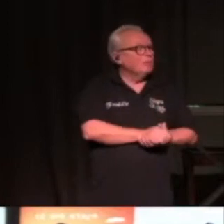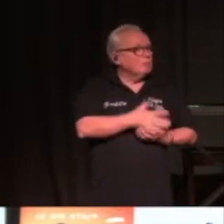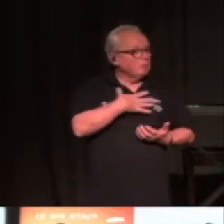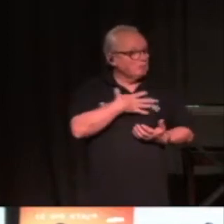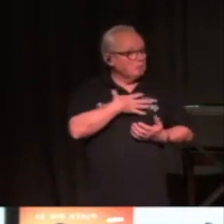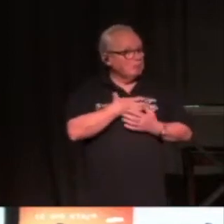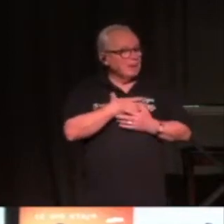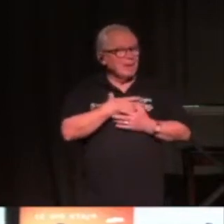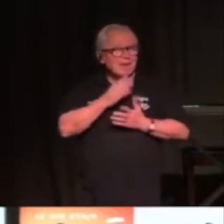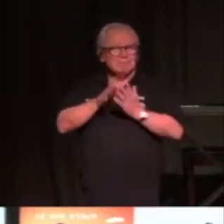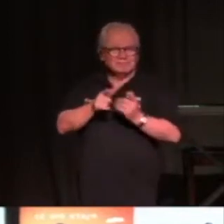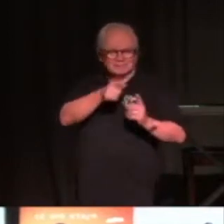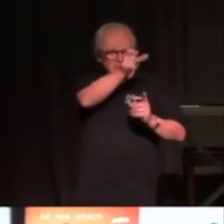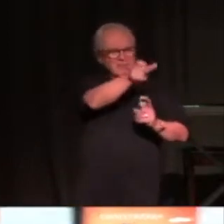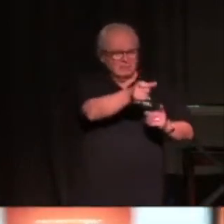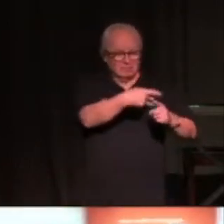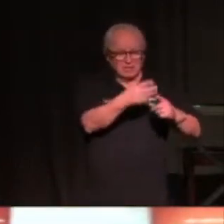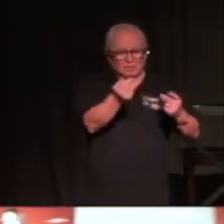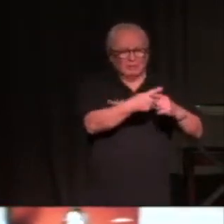It means to love something more than God.